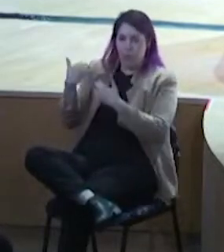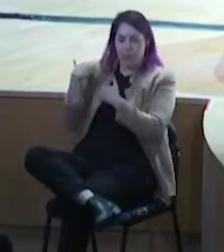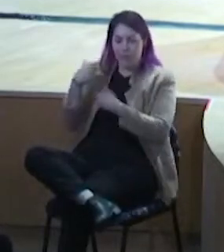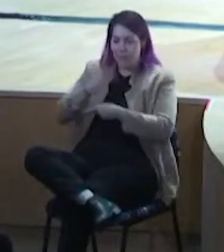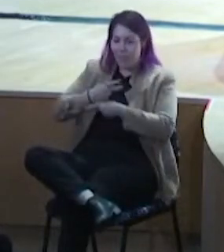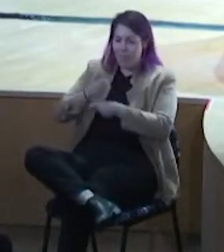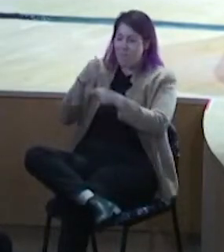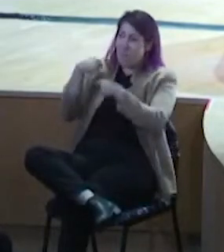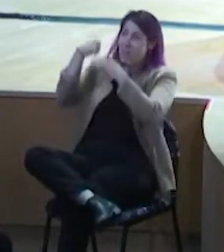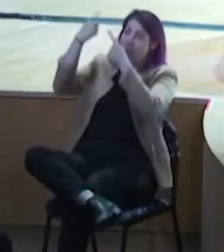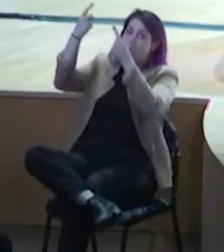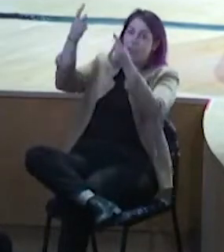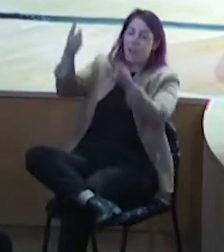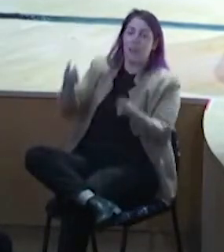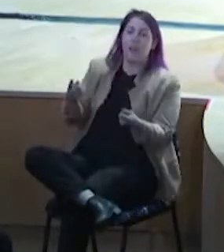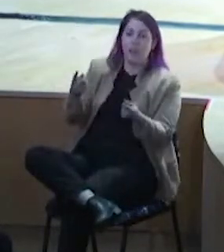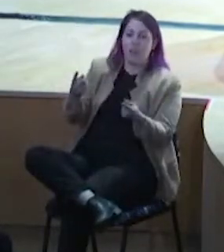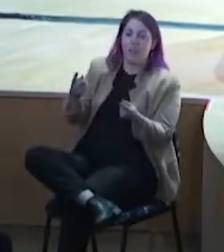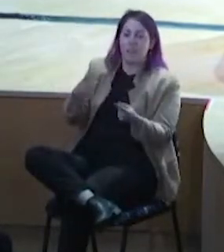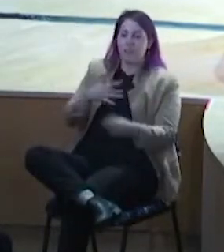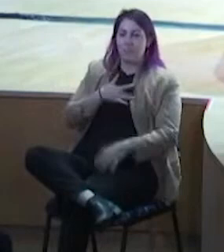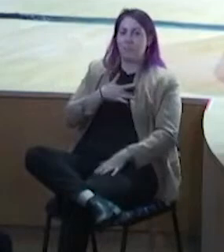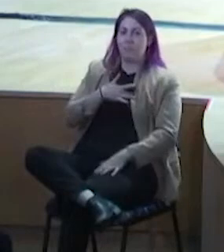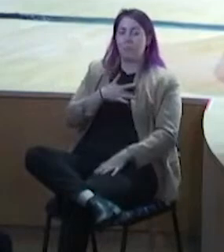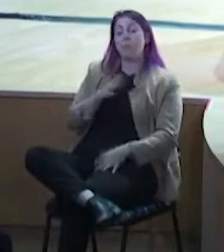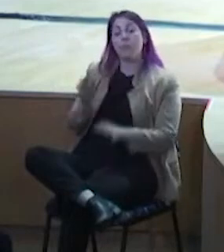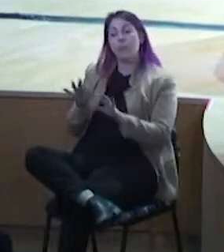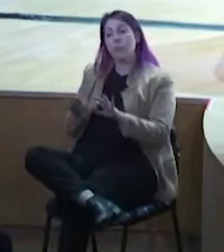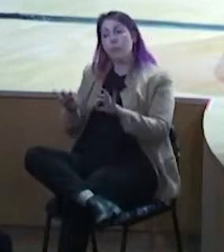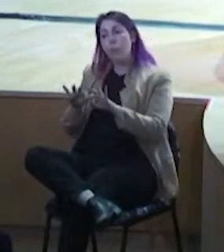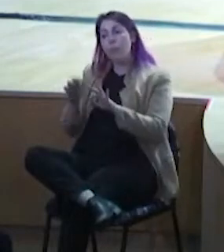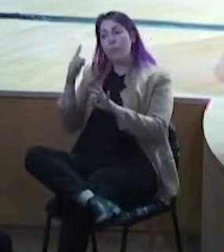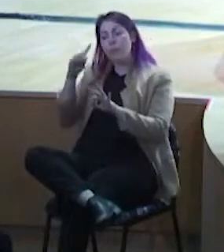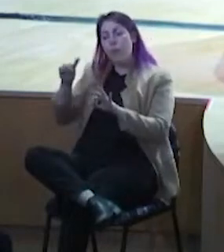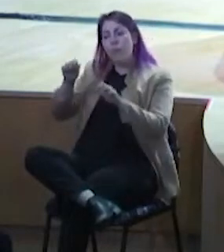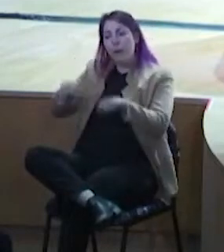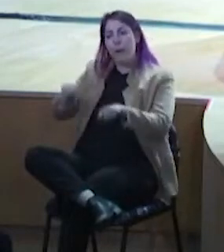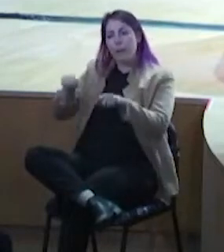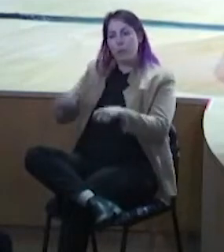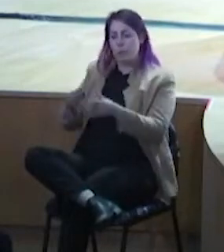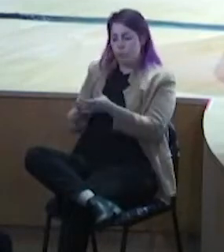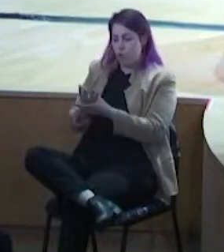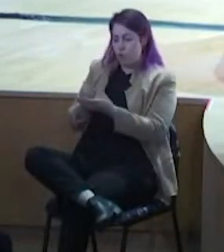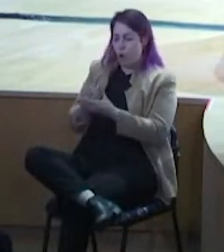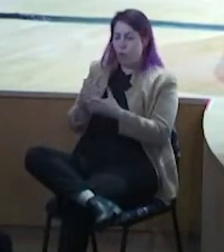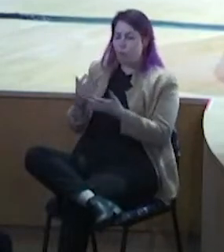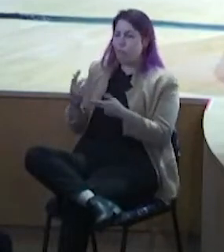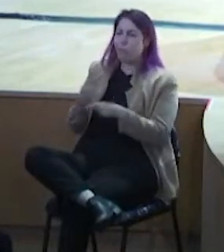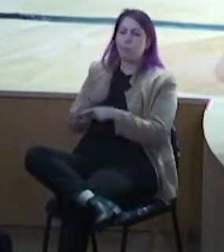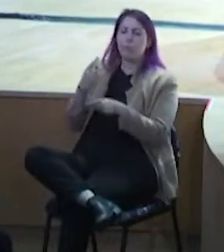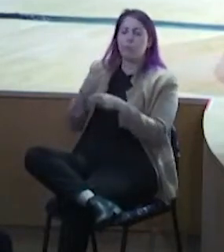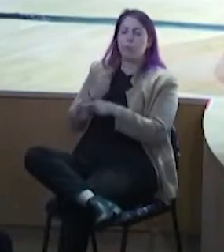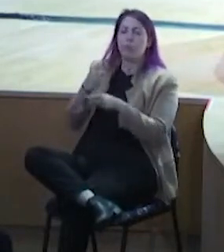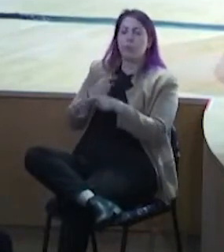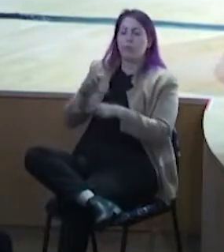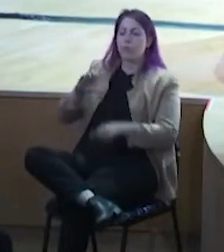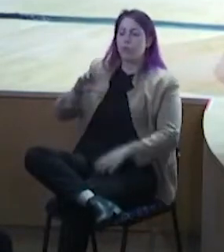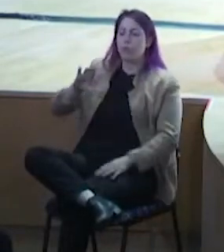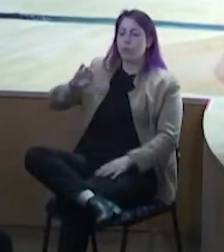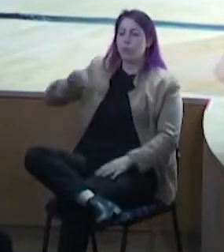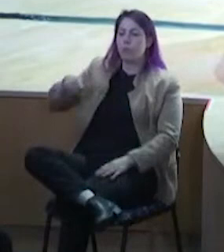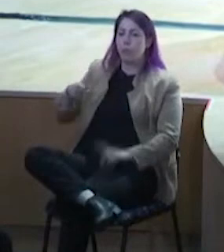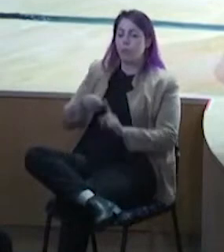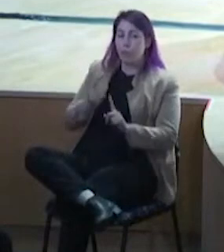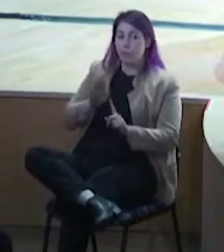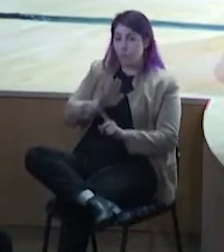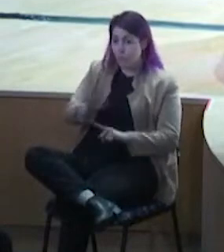years. The importance of growing traditional crops that are from your ancestry,